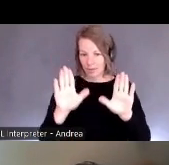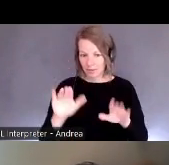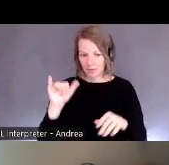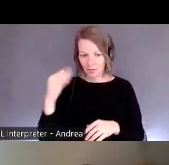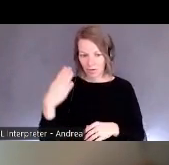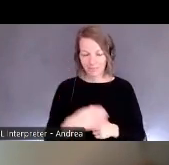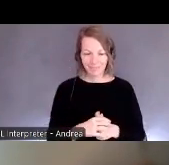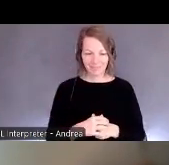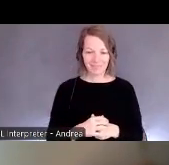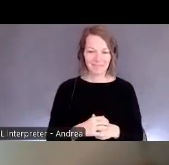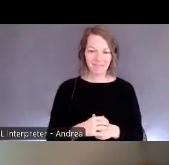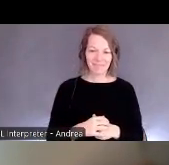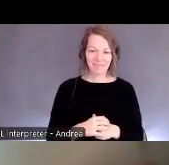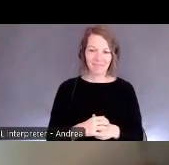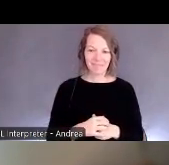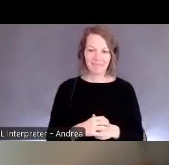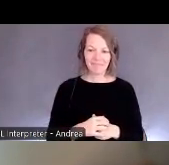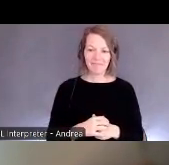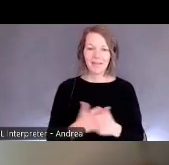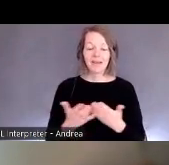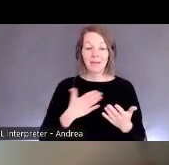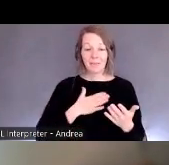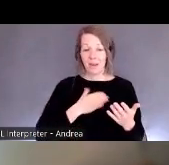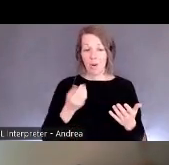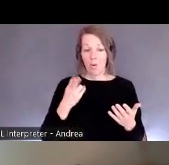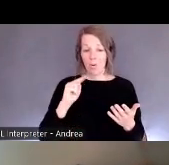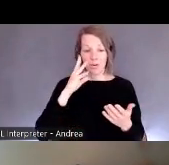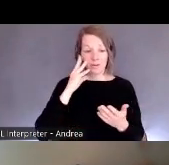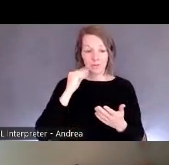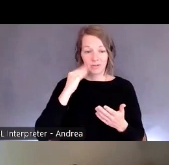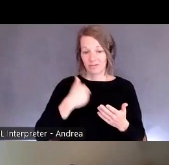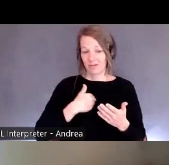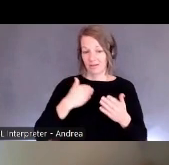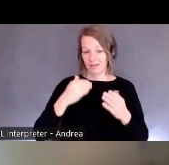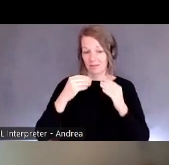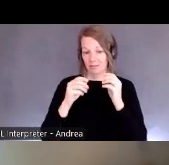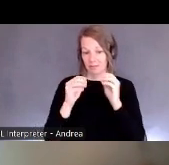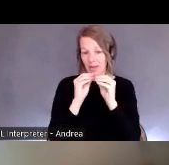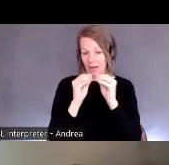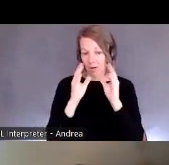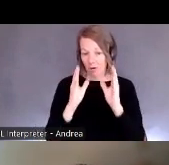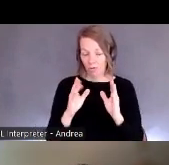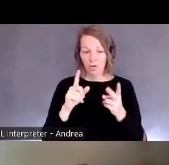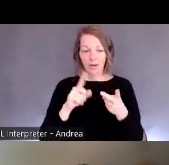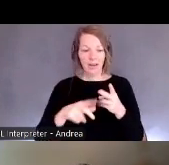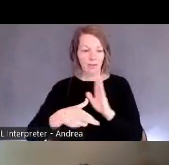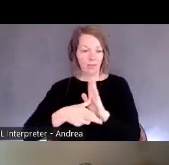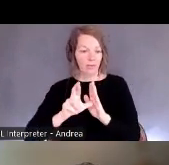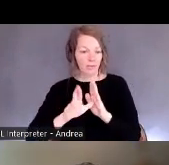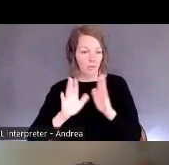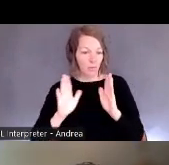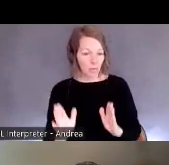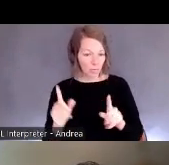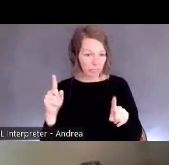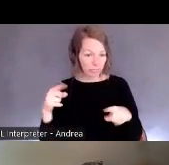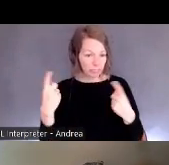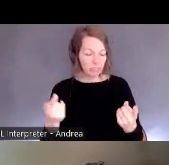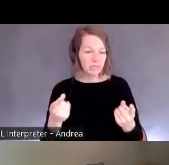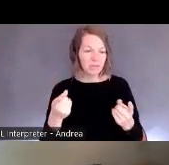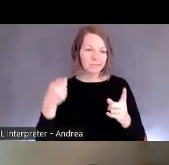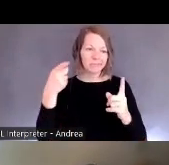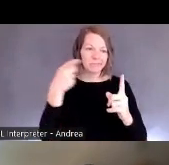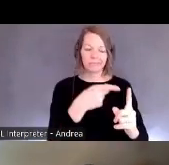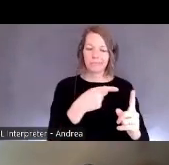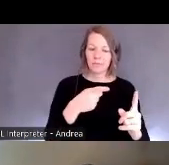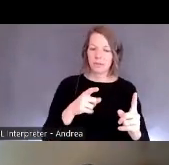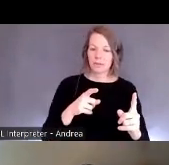job. Well, my own experience as an editor as well as a reviewer is primarily linked